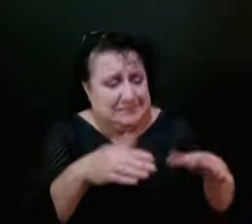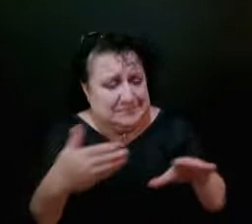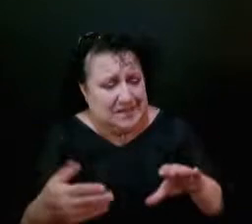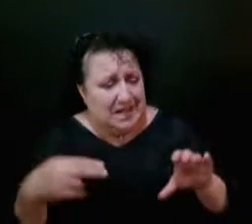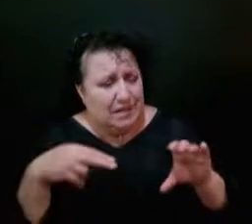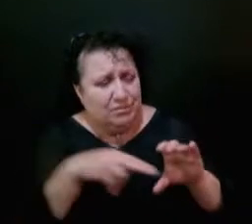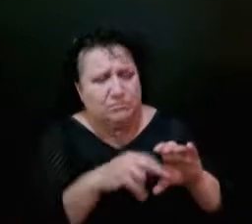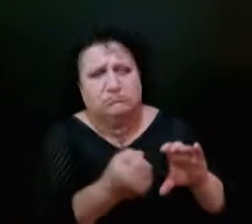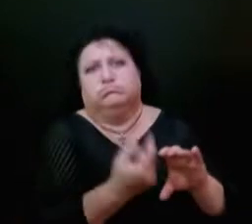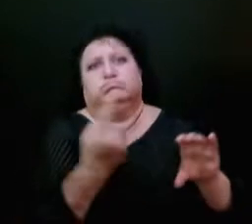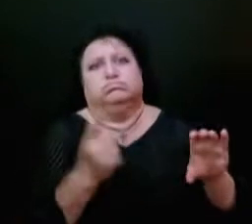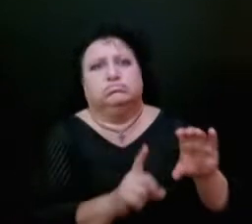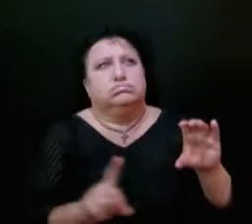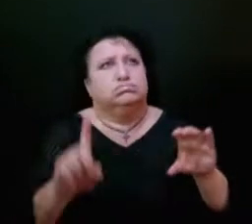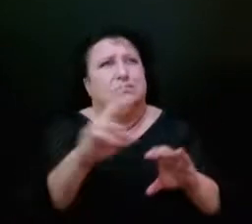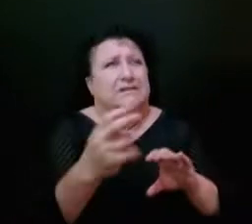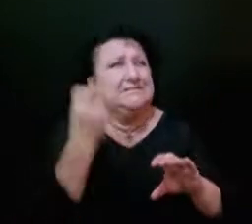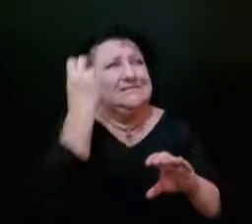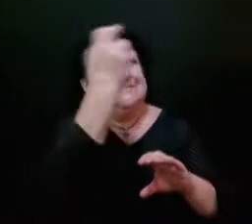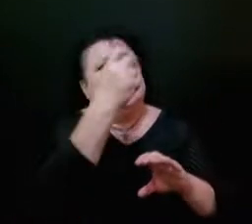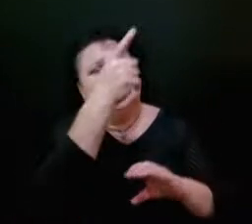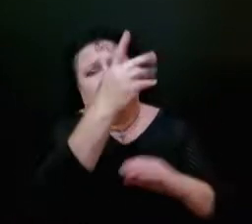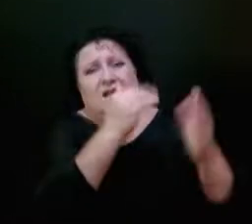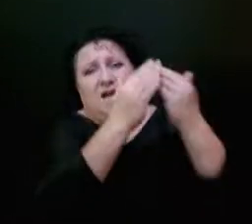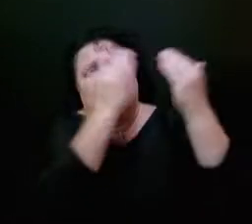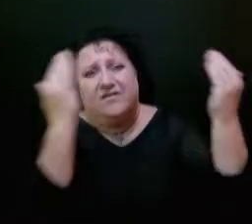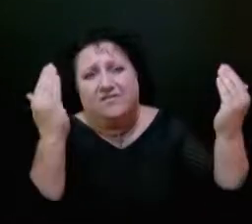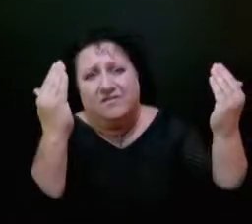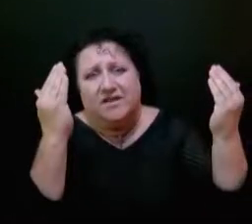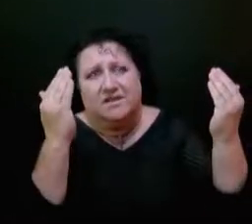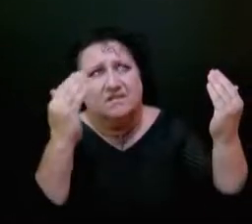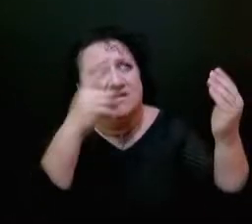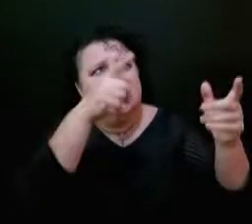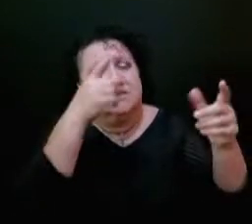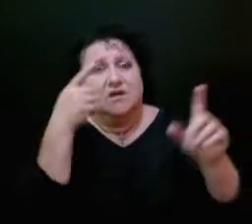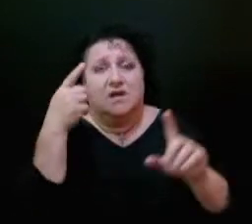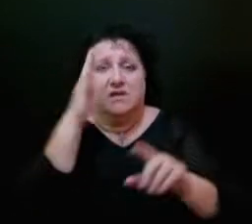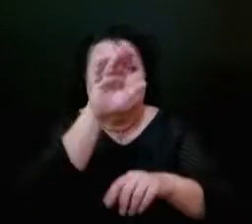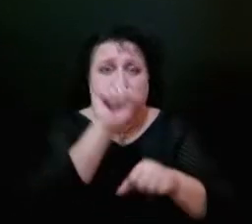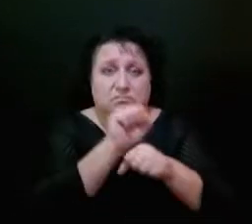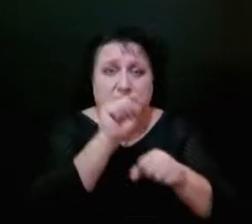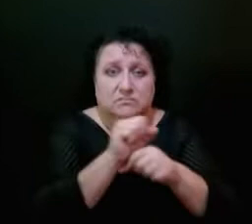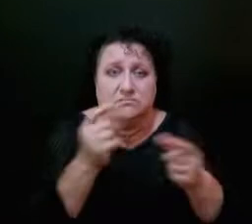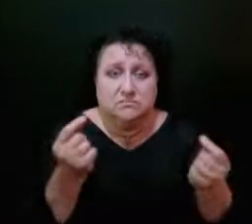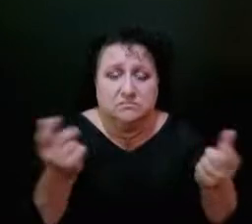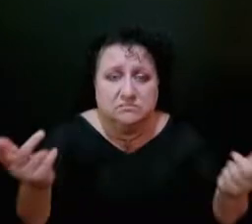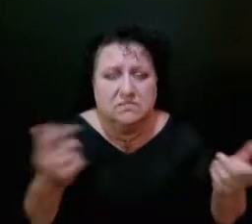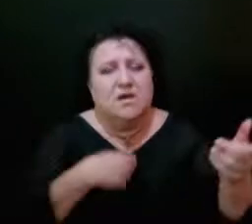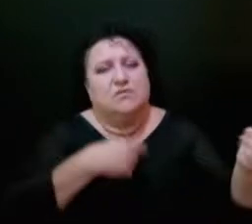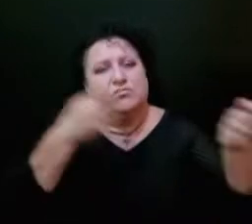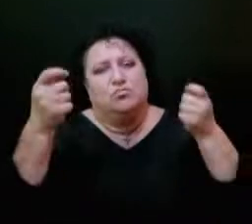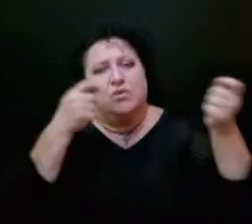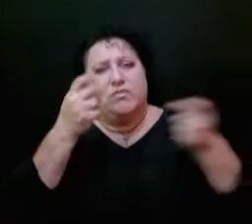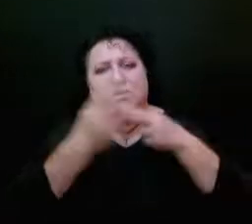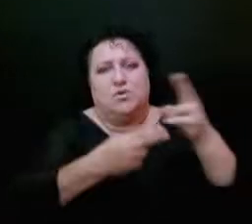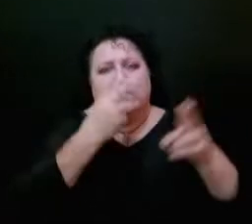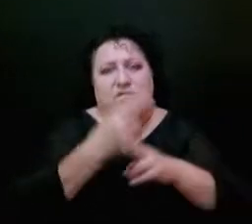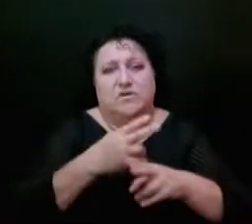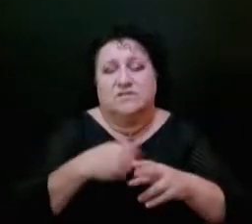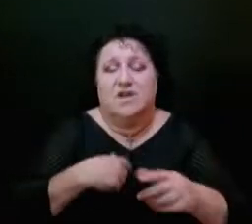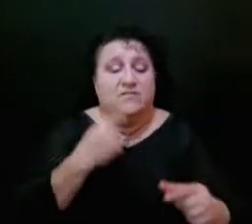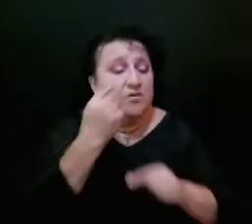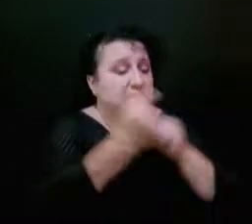a throne in deep heaven, in charge of running the universe. Everything from galaxies to governments.